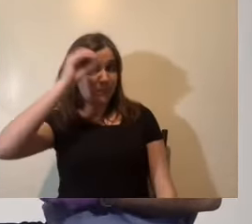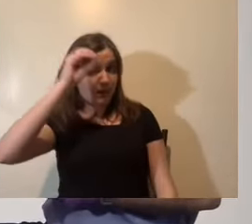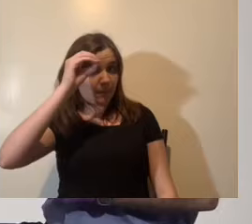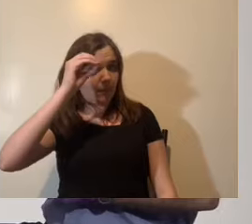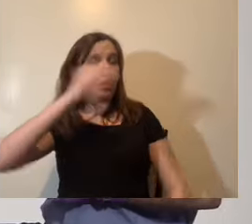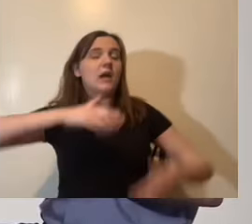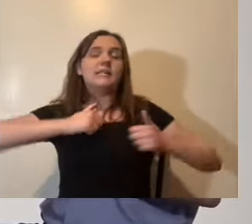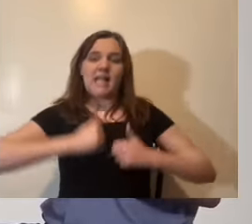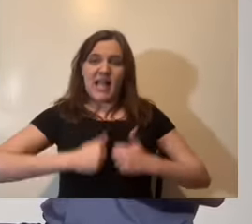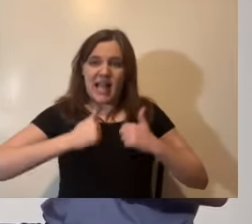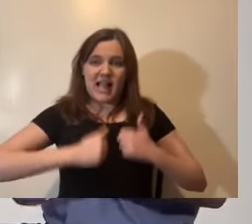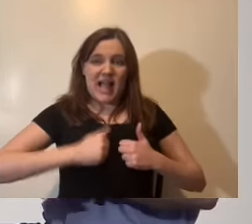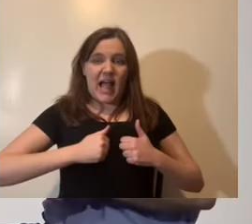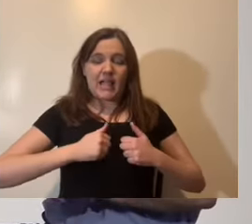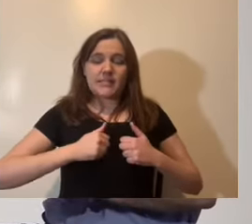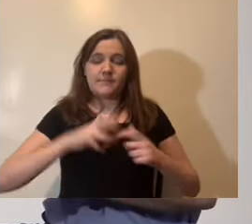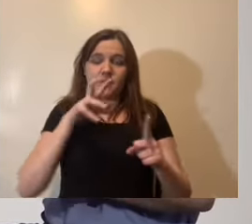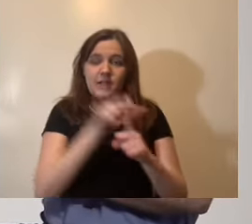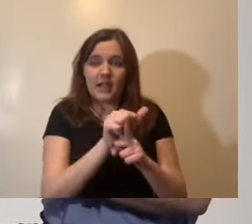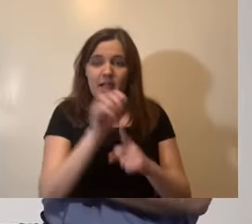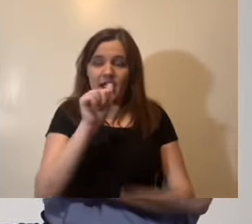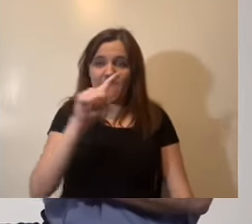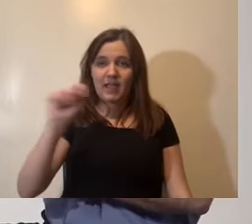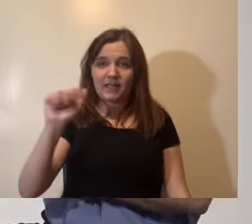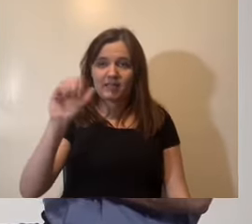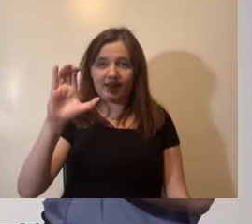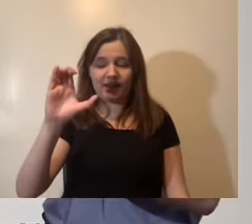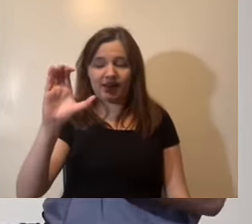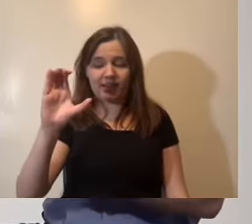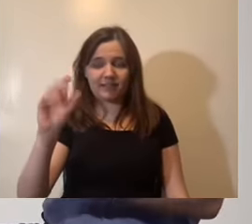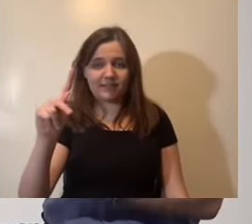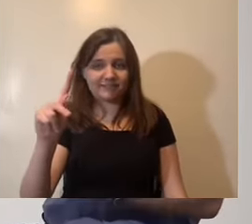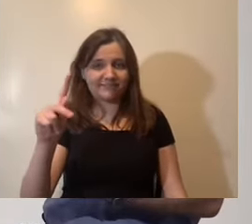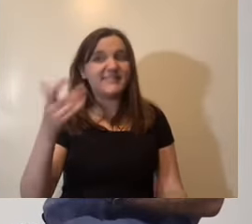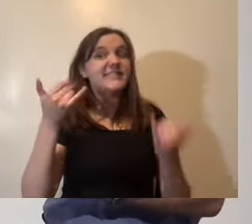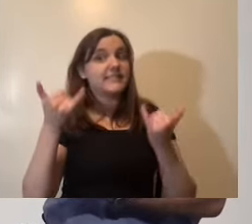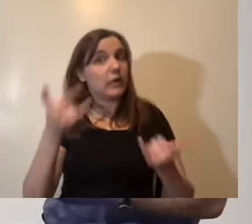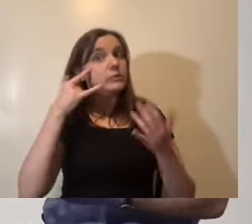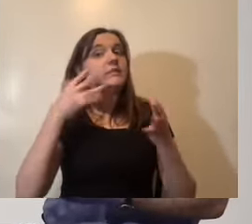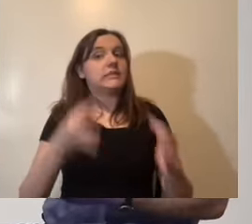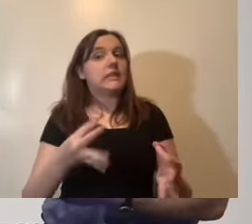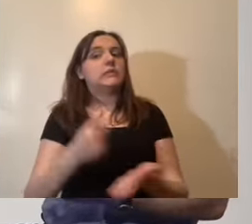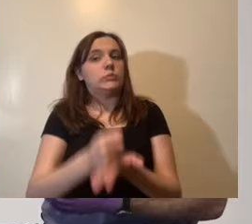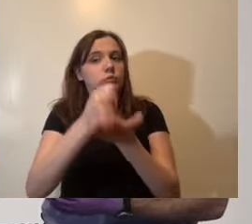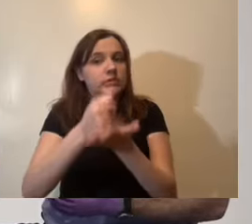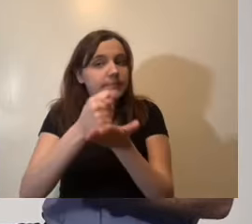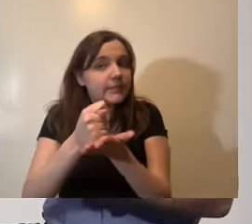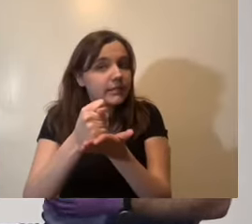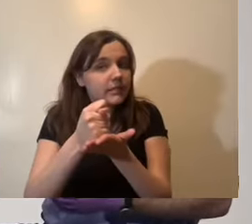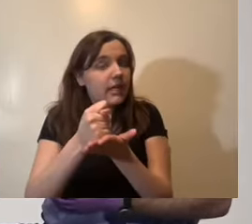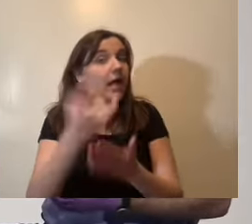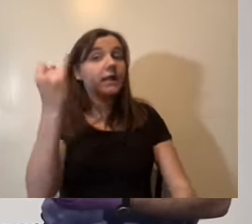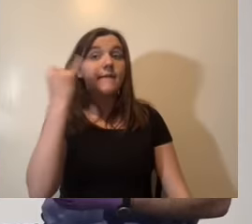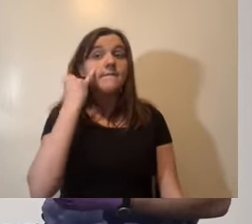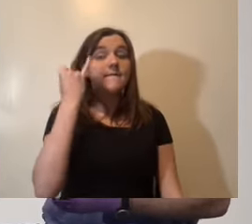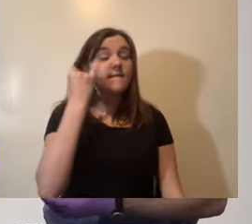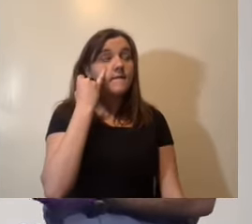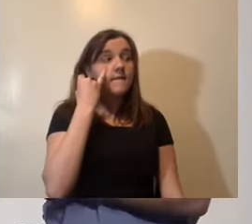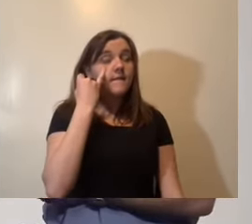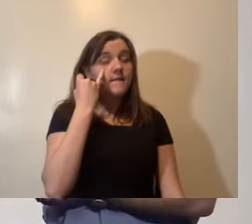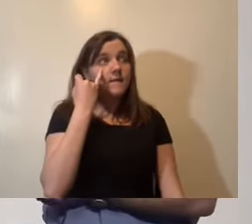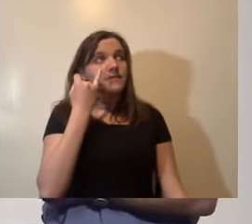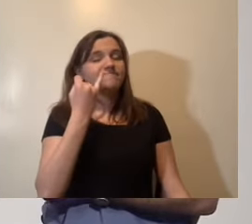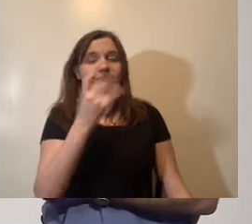attack. At this point, I would do interventions. If she had her albuterol inhaler with her, I could assist her with